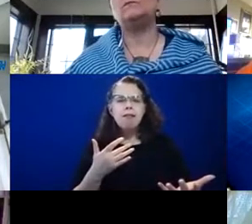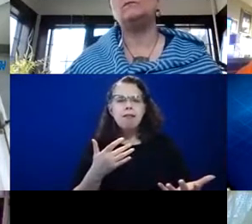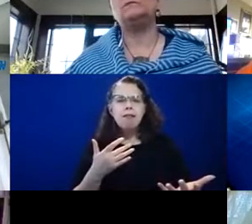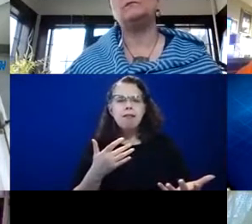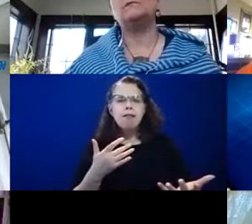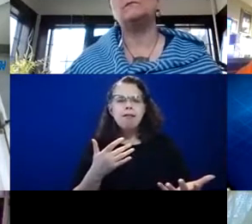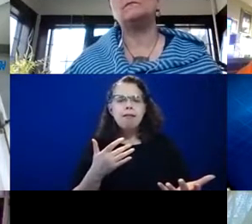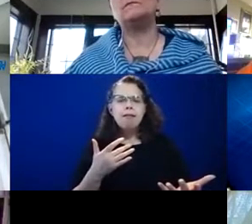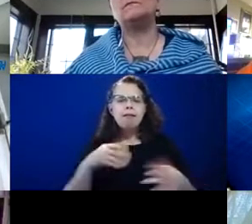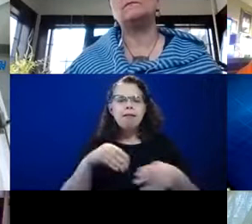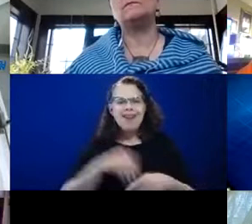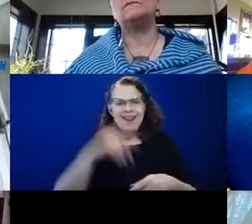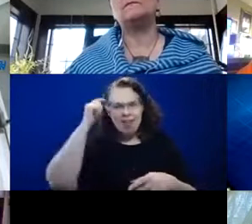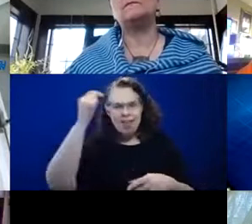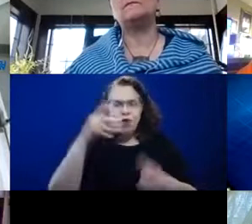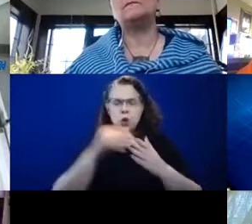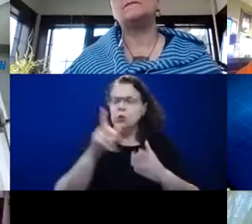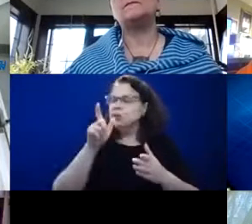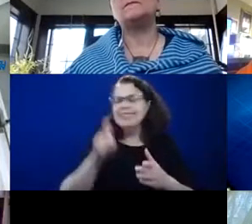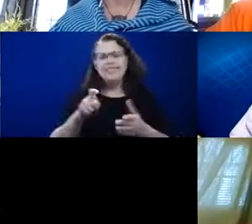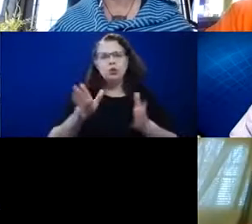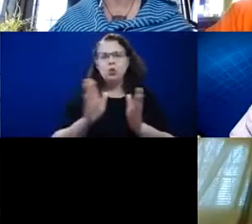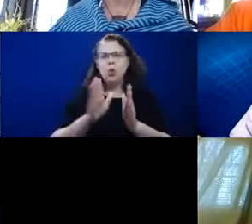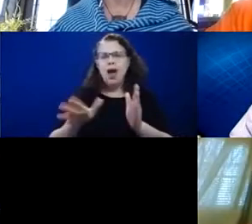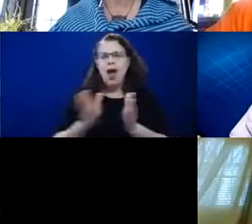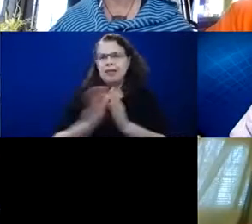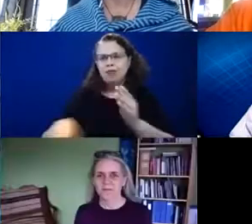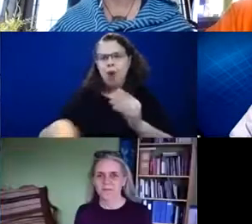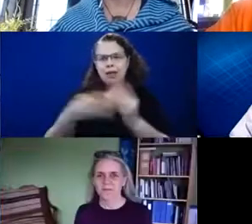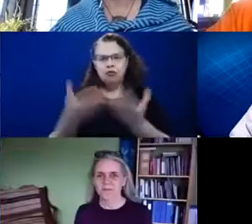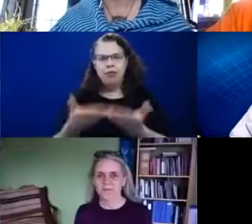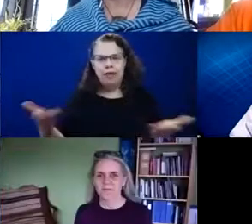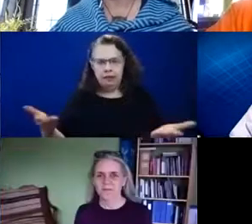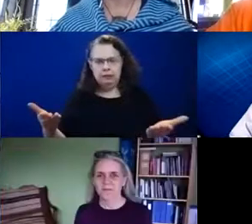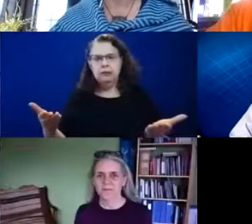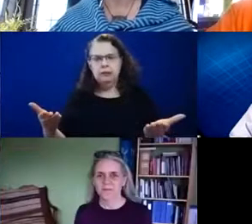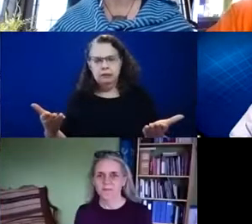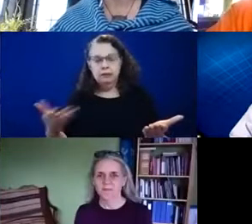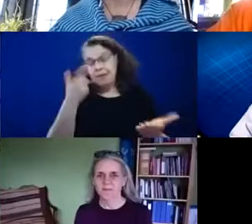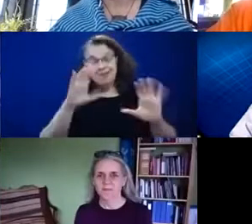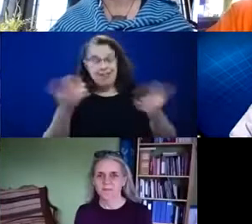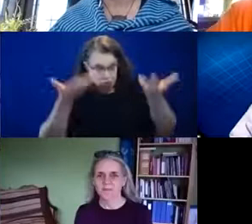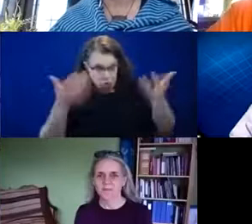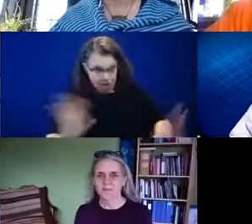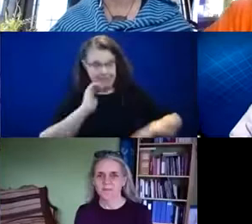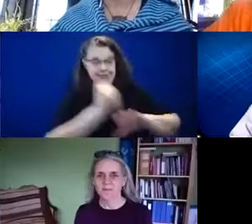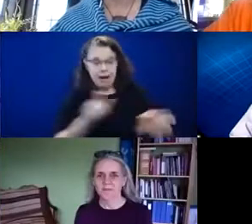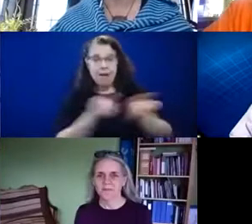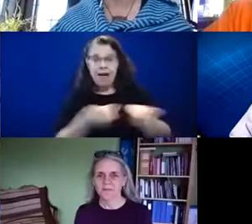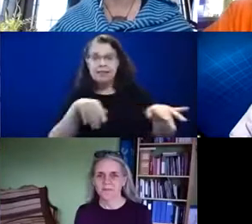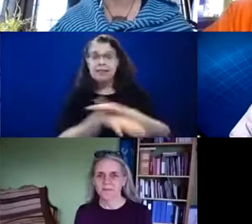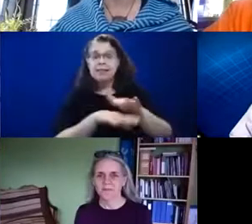a student shouldn't have to ask for something extra. And you know, because the class is accessible, right? It's available